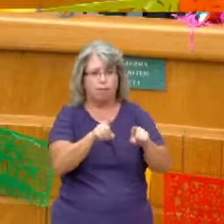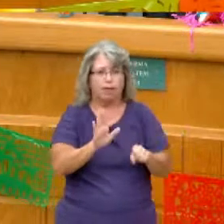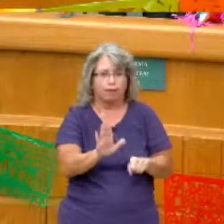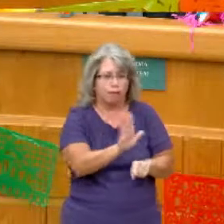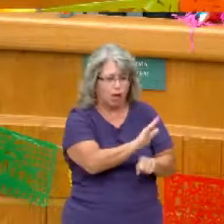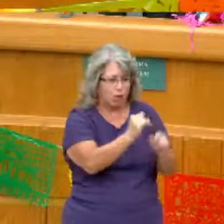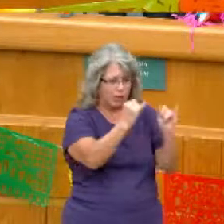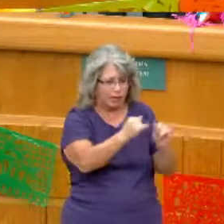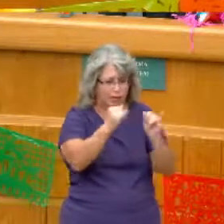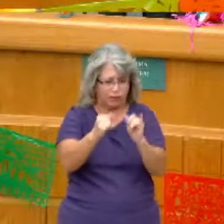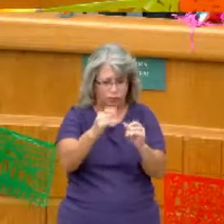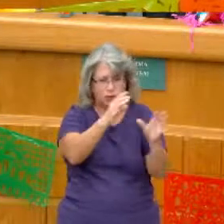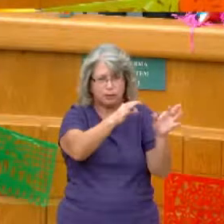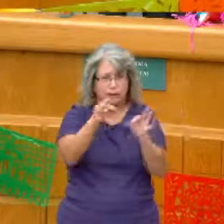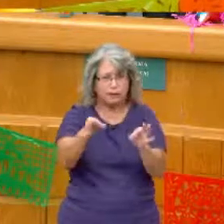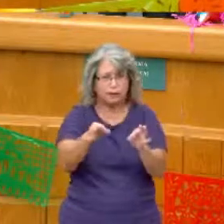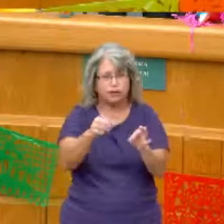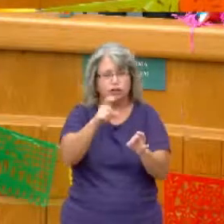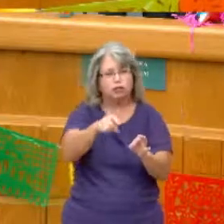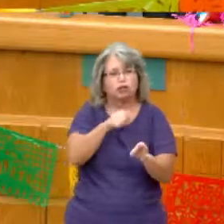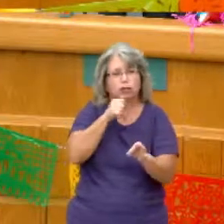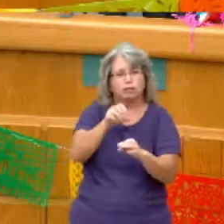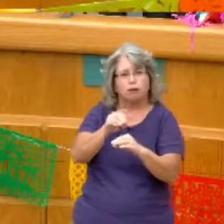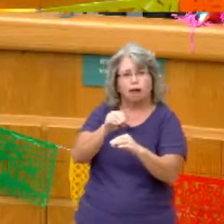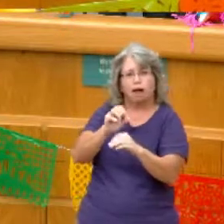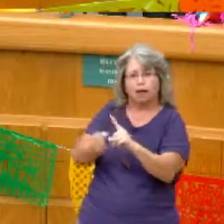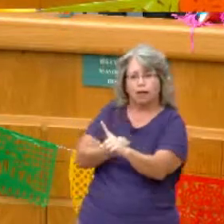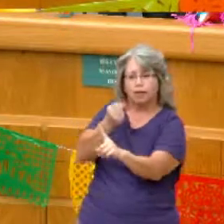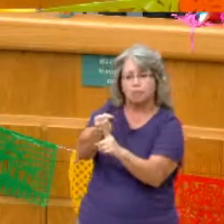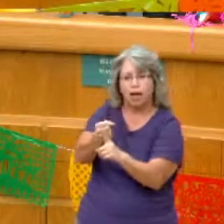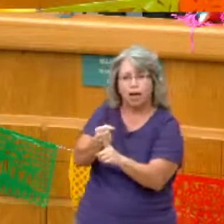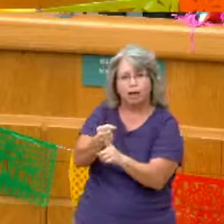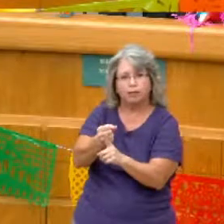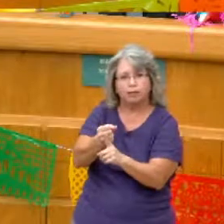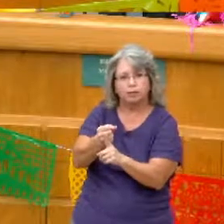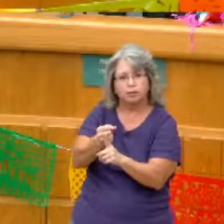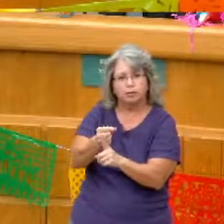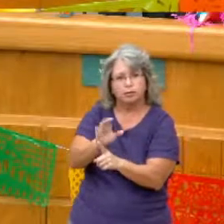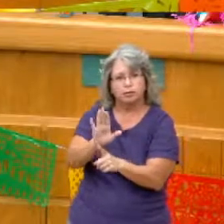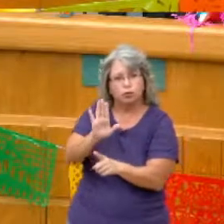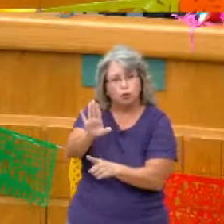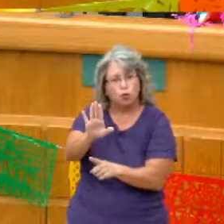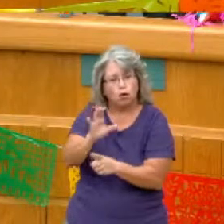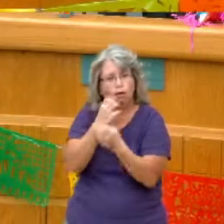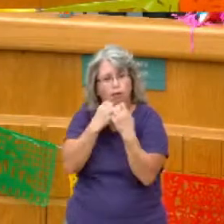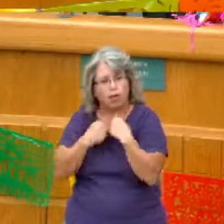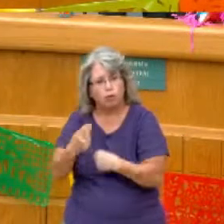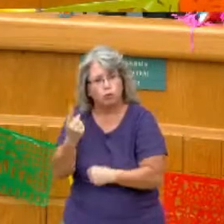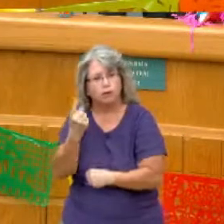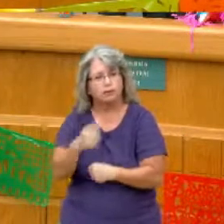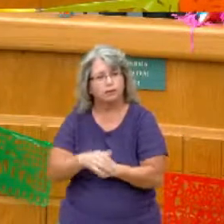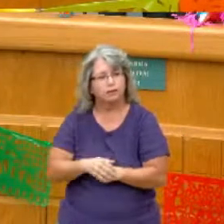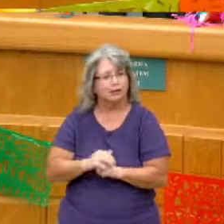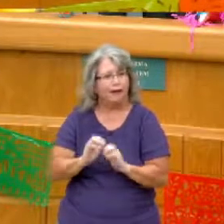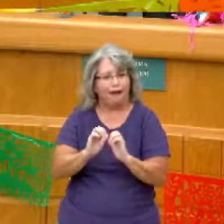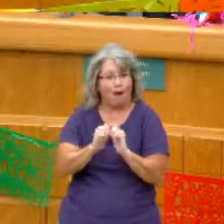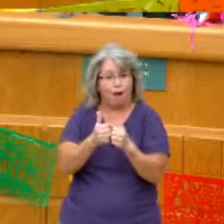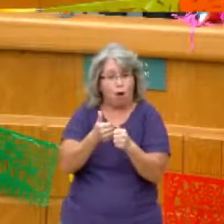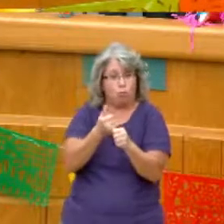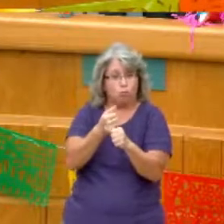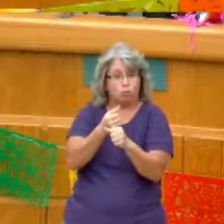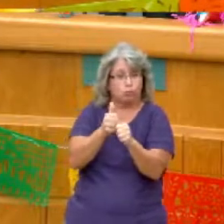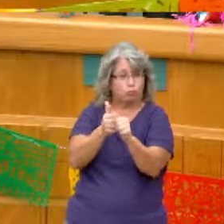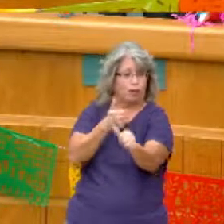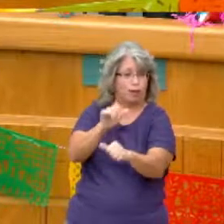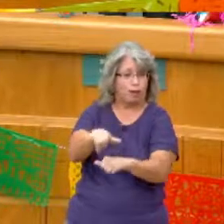others, including your loved ones. The only way that can happen is by wearing a mask, like the rest of